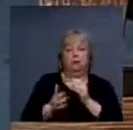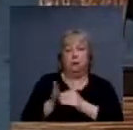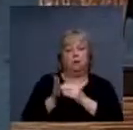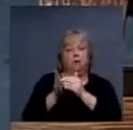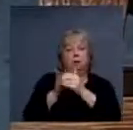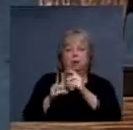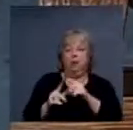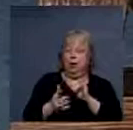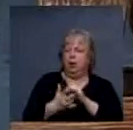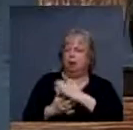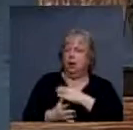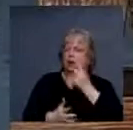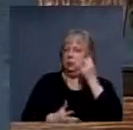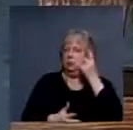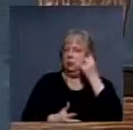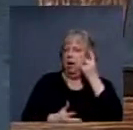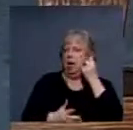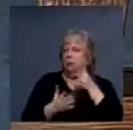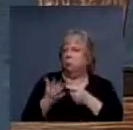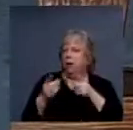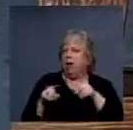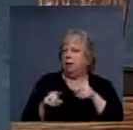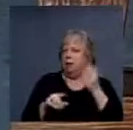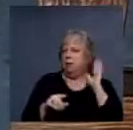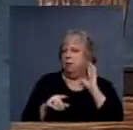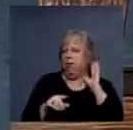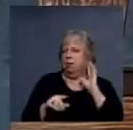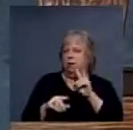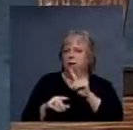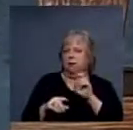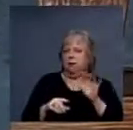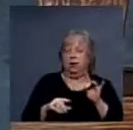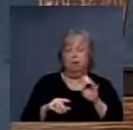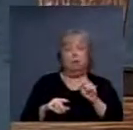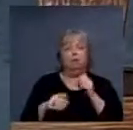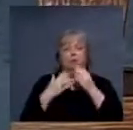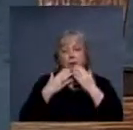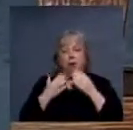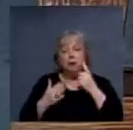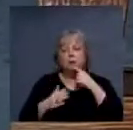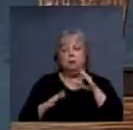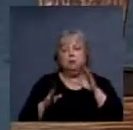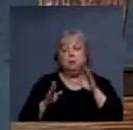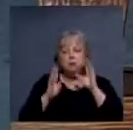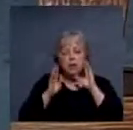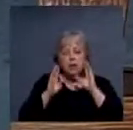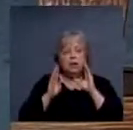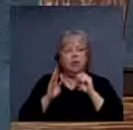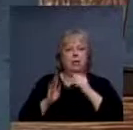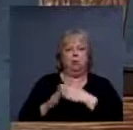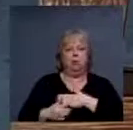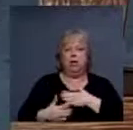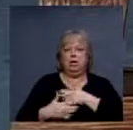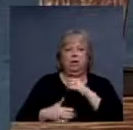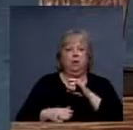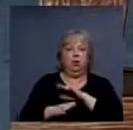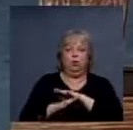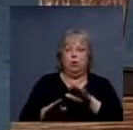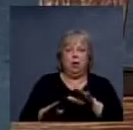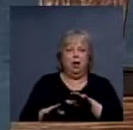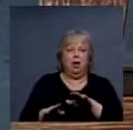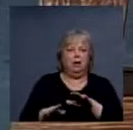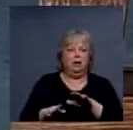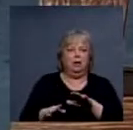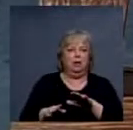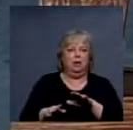Kavanaugh. So I appreciate you listening, and I would appreciate it if you would not